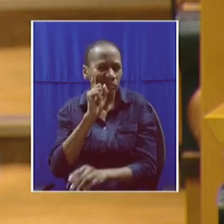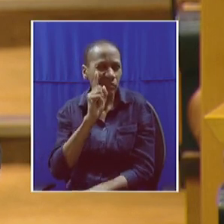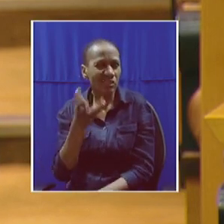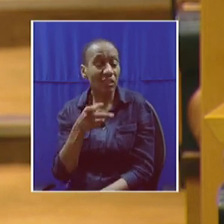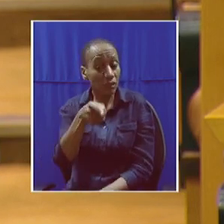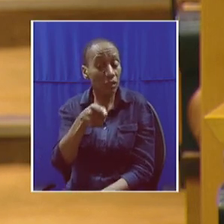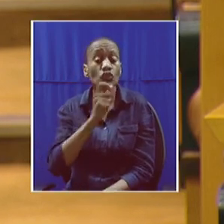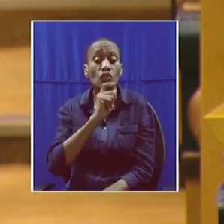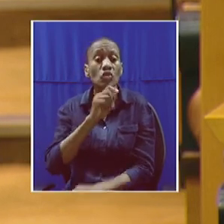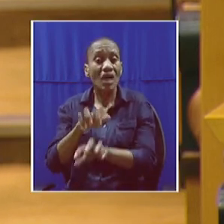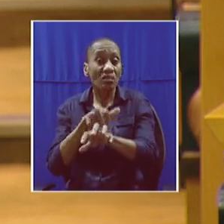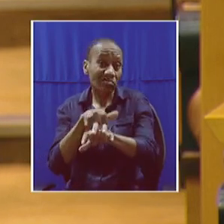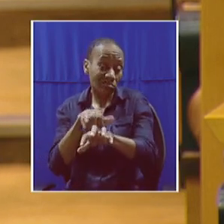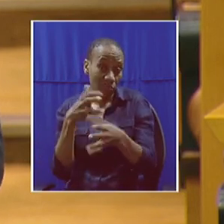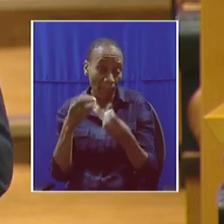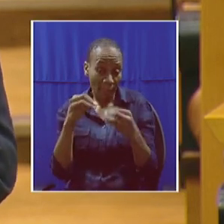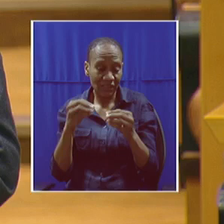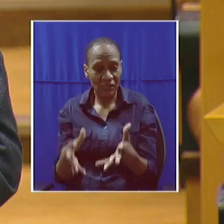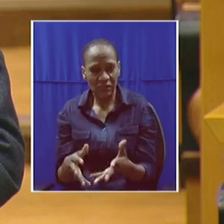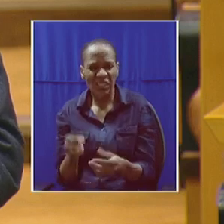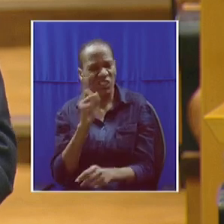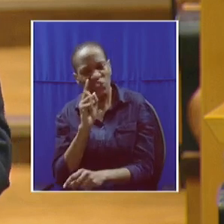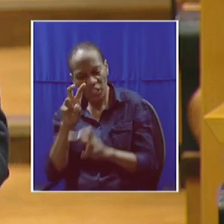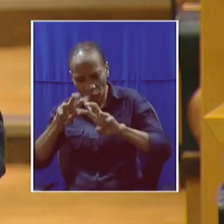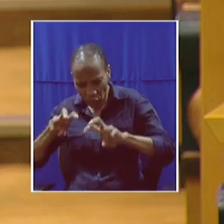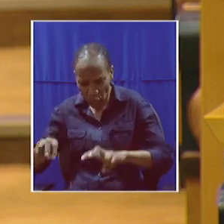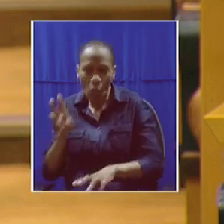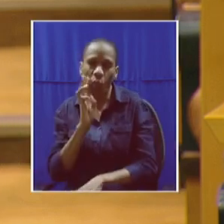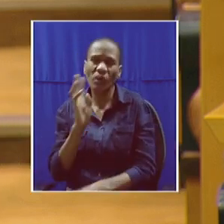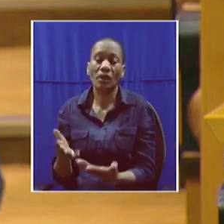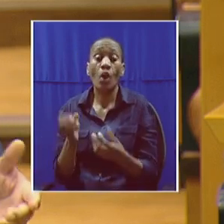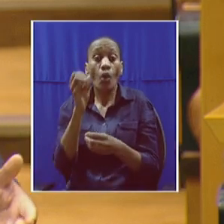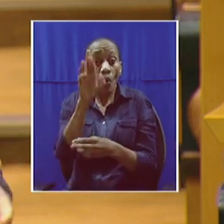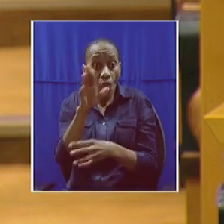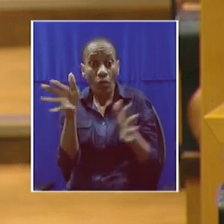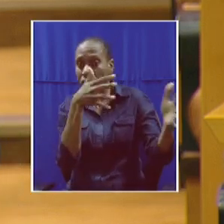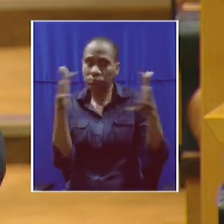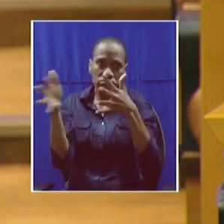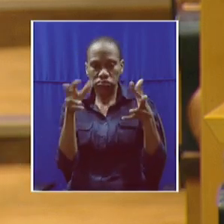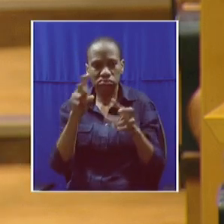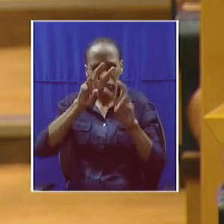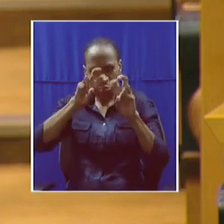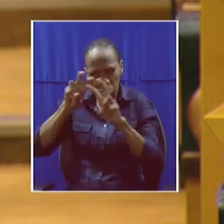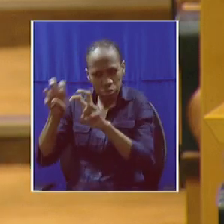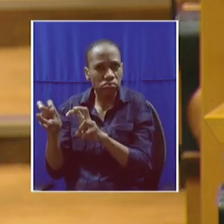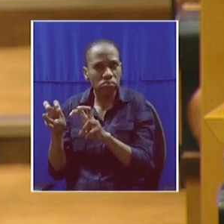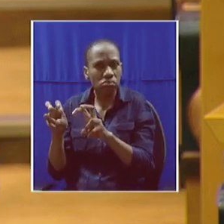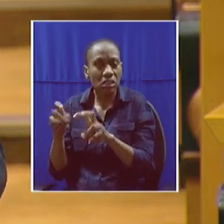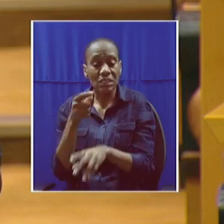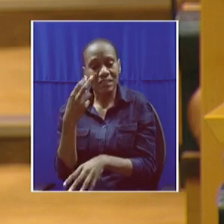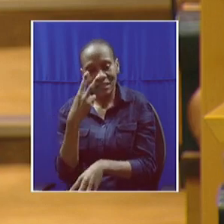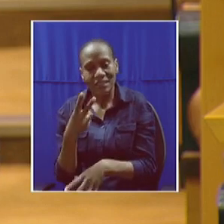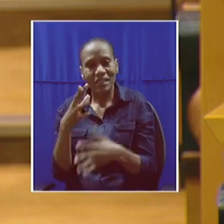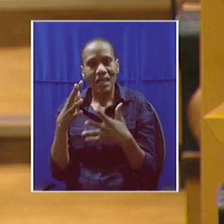industry to see whether or not water streams and even the air may be polluted as a result of the use of